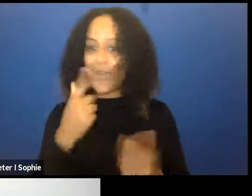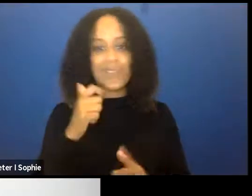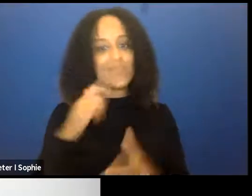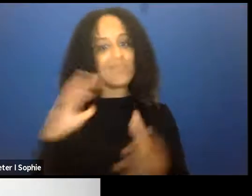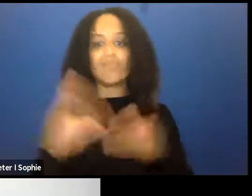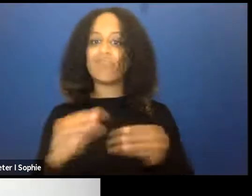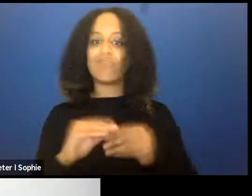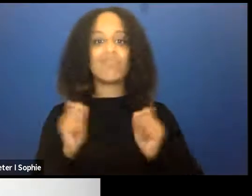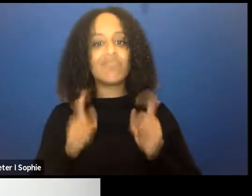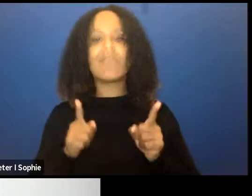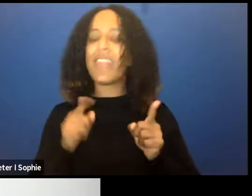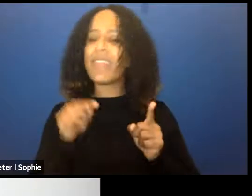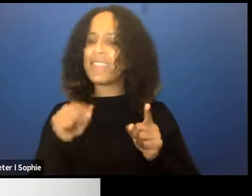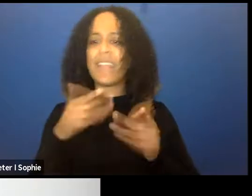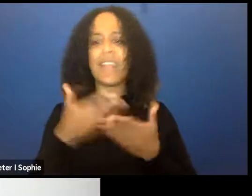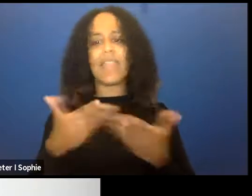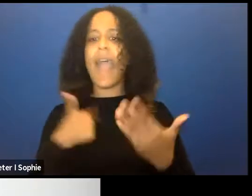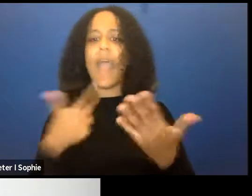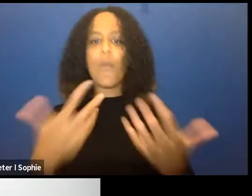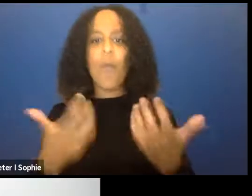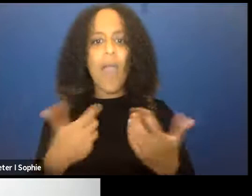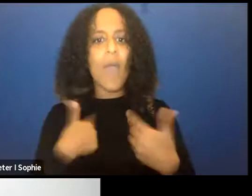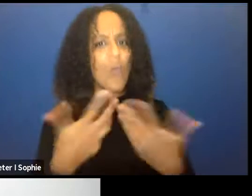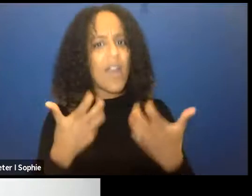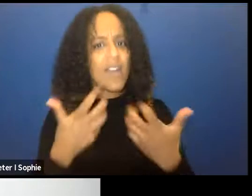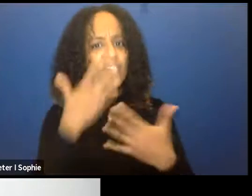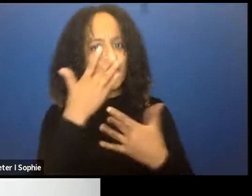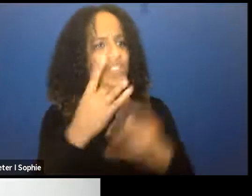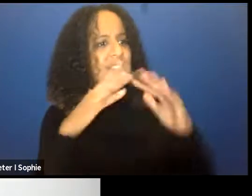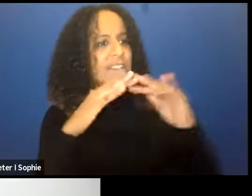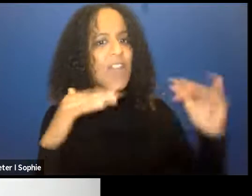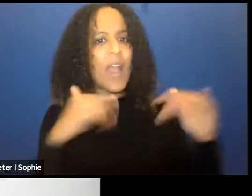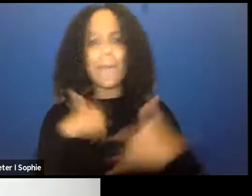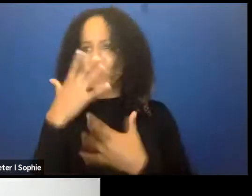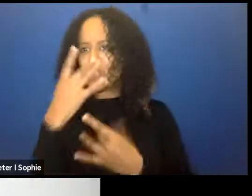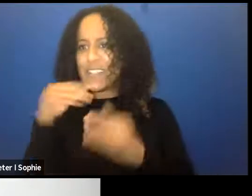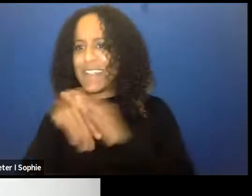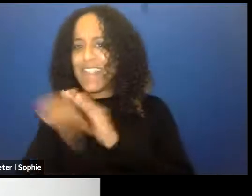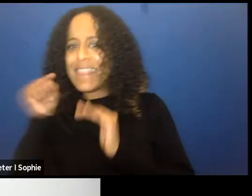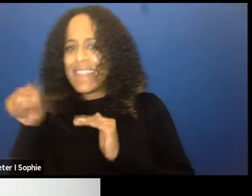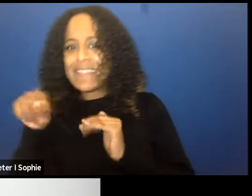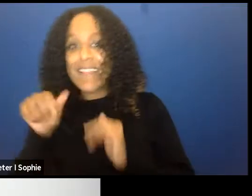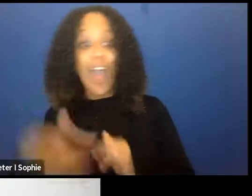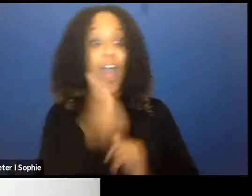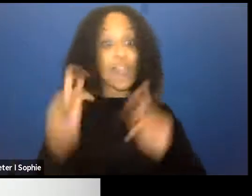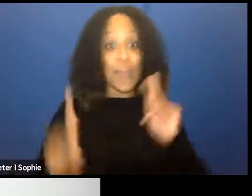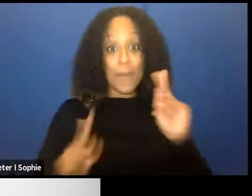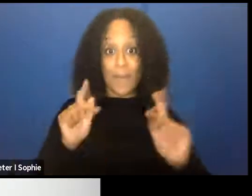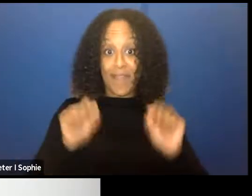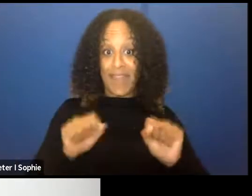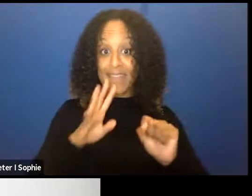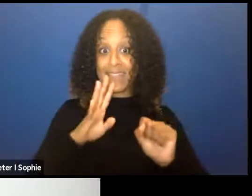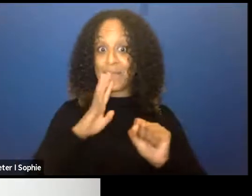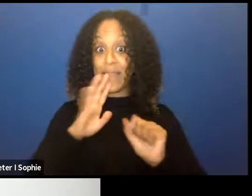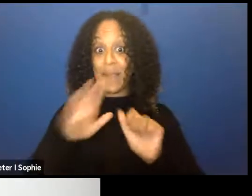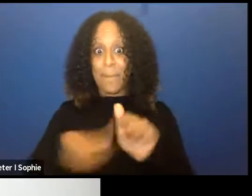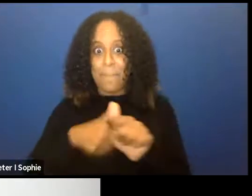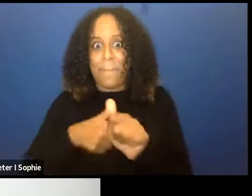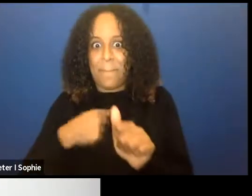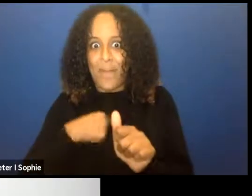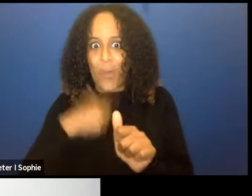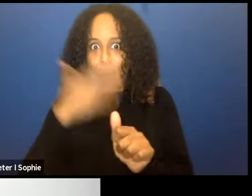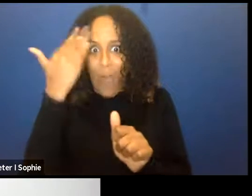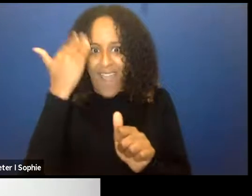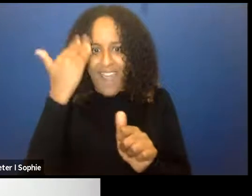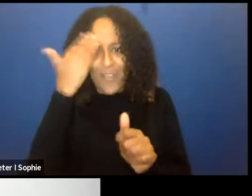up and said, this is a thing that I want. I'm interested in diversity. I'm interested in this. So that other people could speak up on my behalf because they knew I